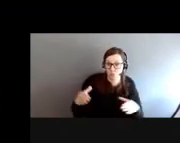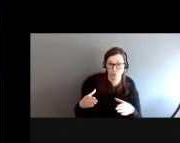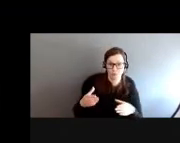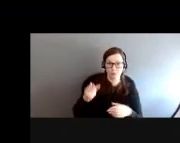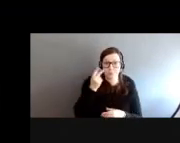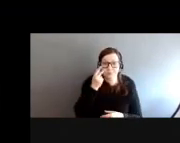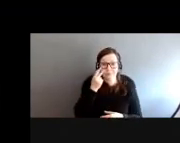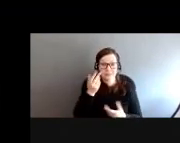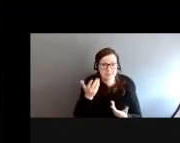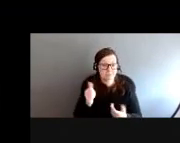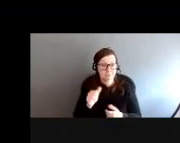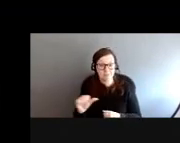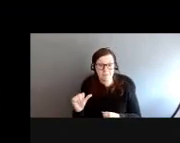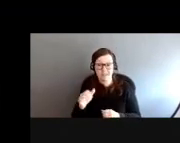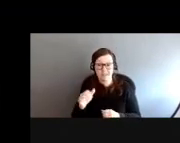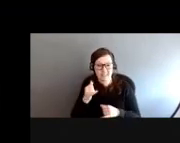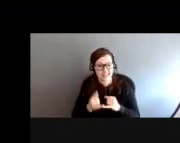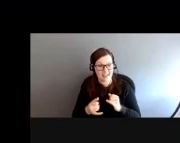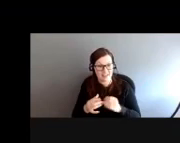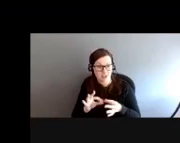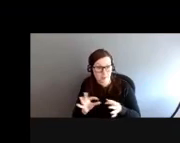goodbye.